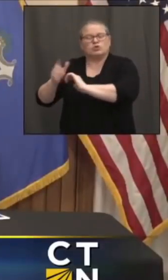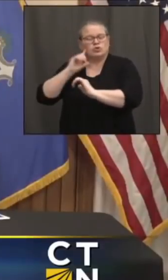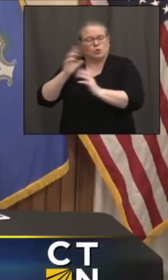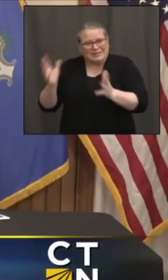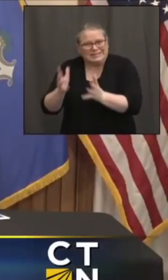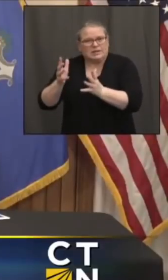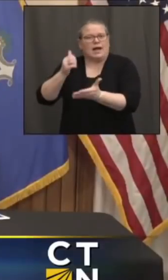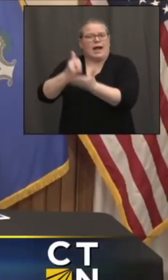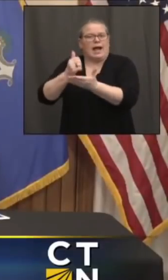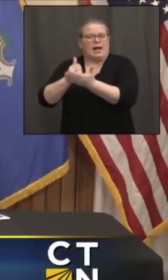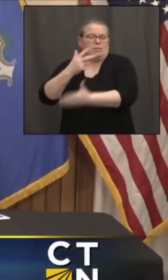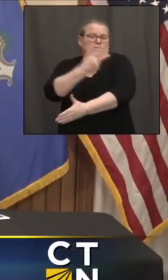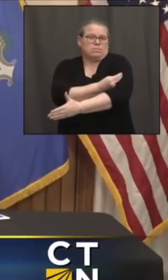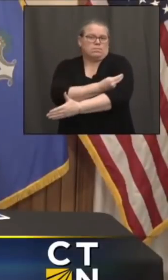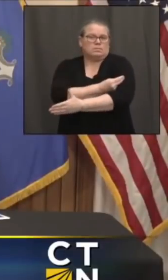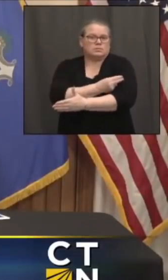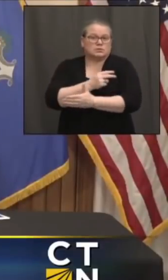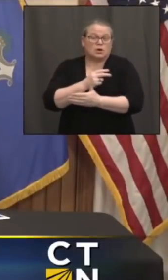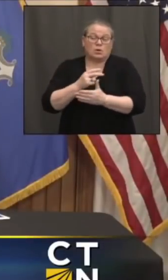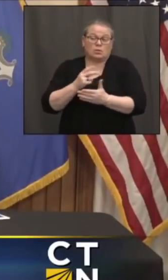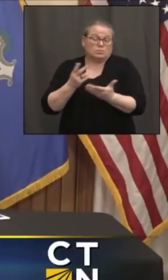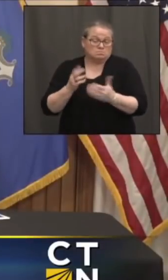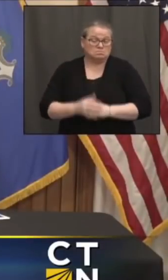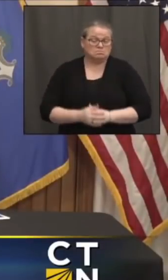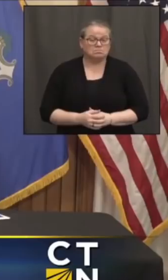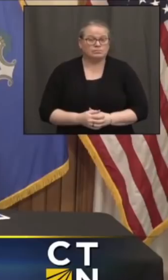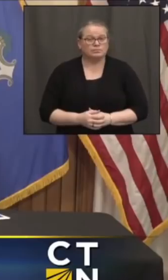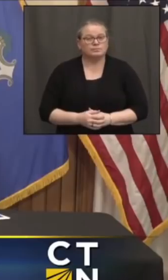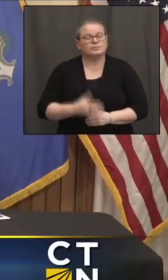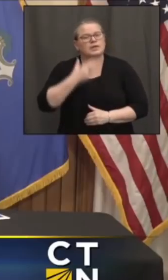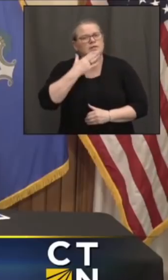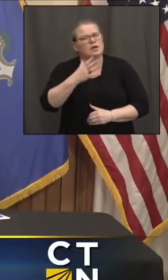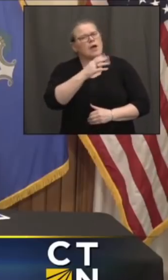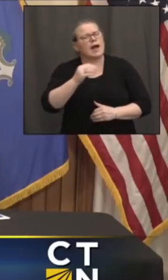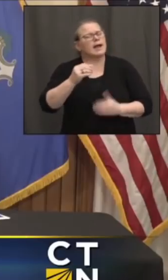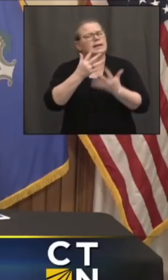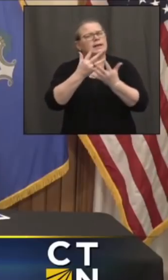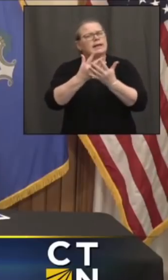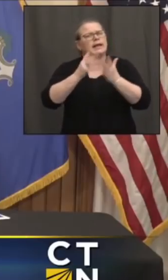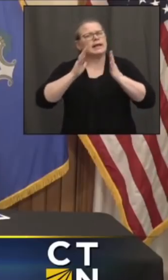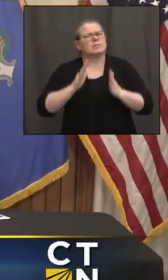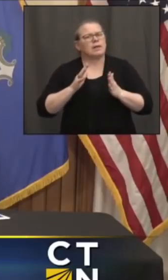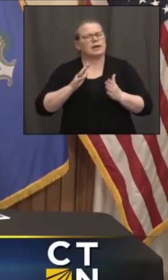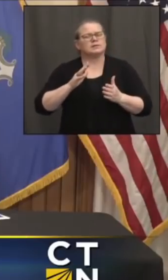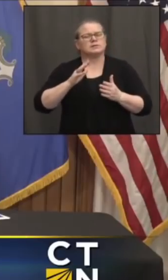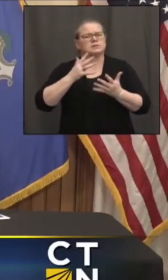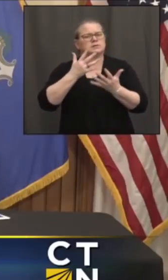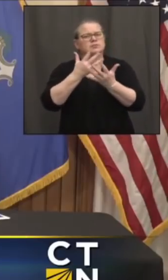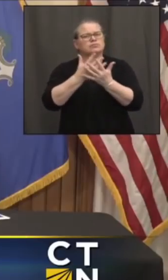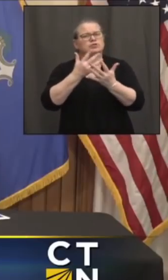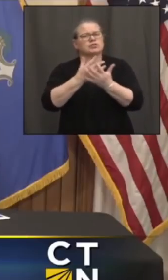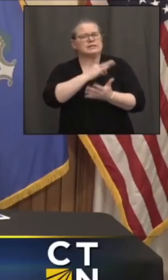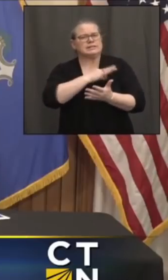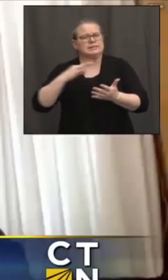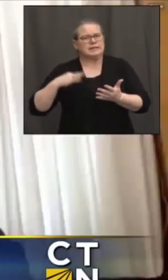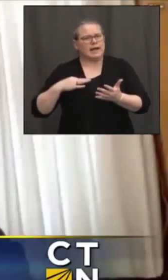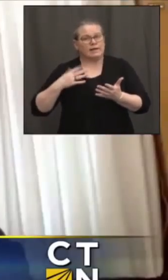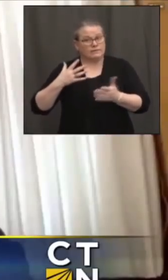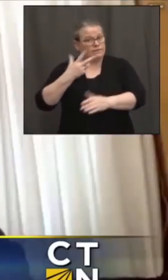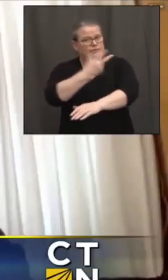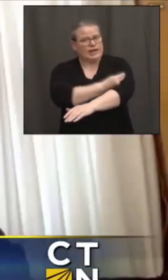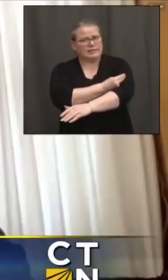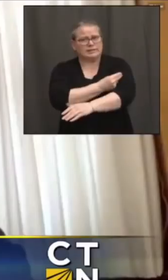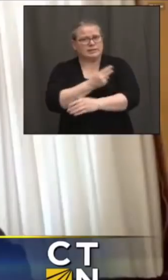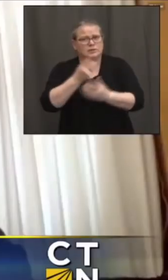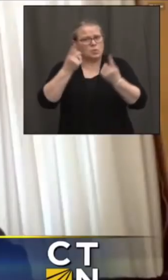thanks for that. Where do things stand in terms of vaccinating inmates and correctional officers? Sure. So